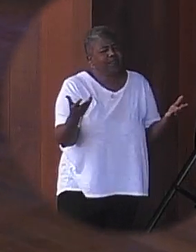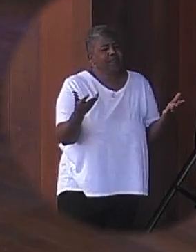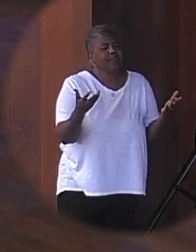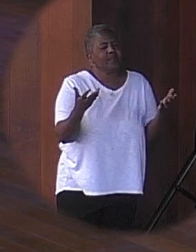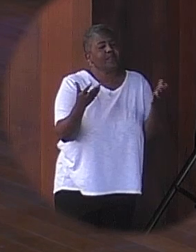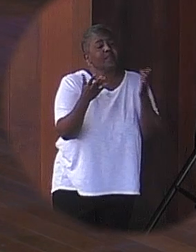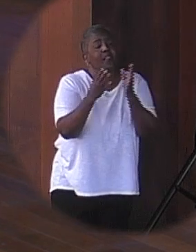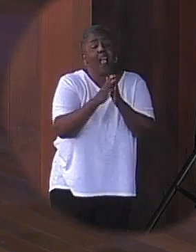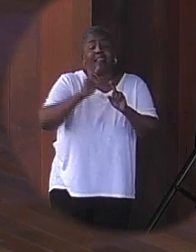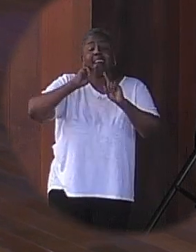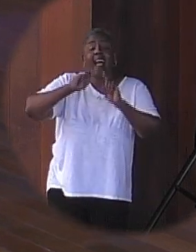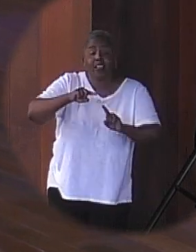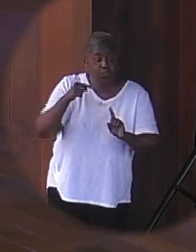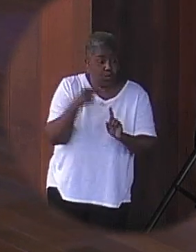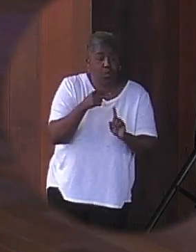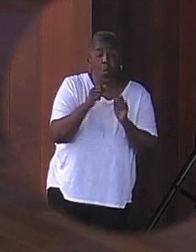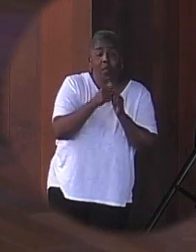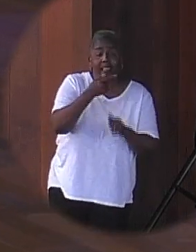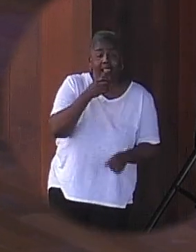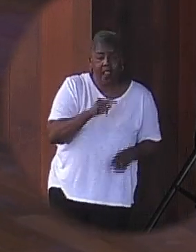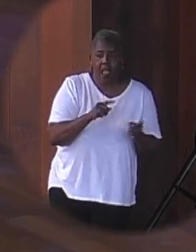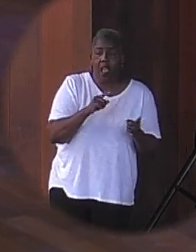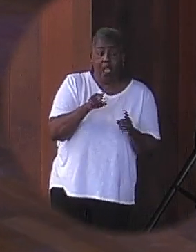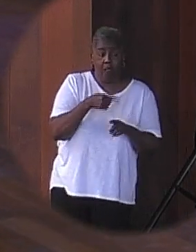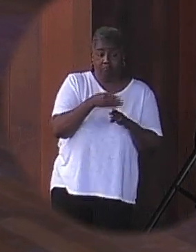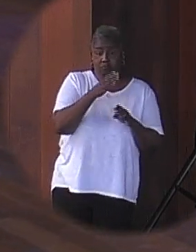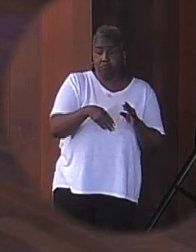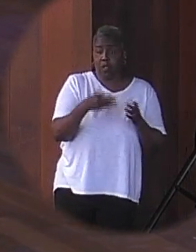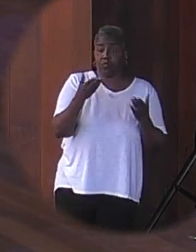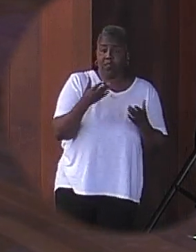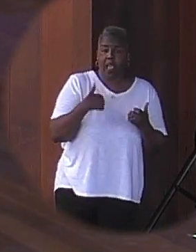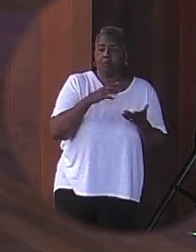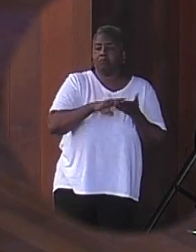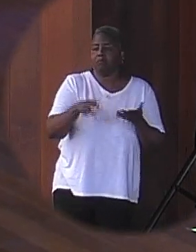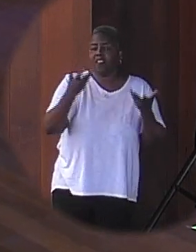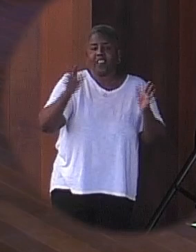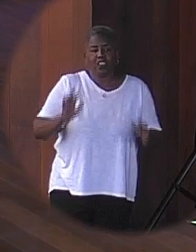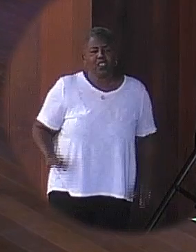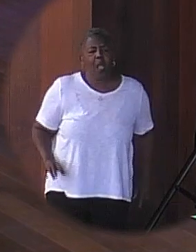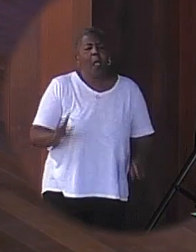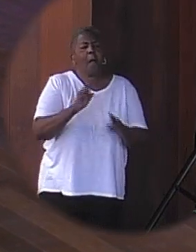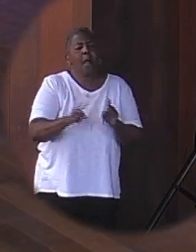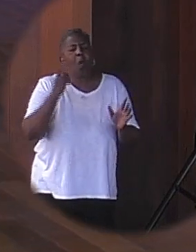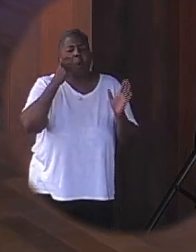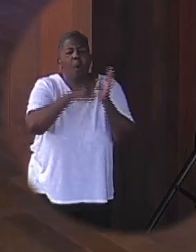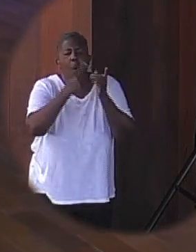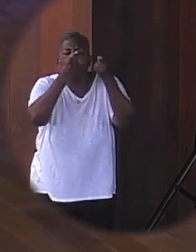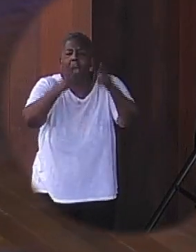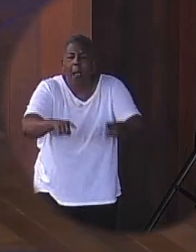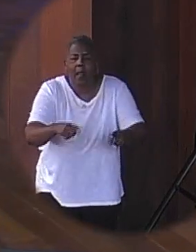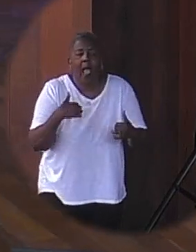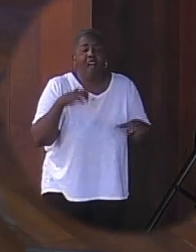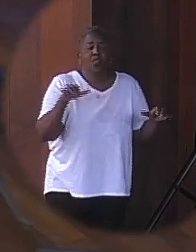And the answer is right there with Gideon. And I'm done with the sermon today, and we'll get out your way. But watch what happens. I'm going to have to do